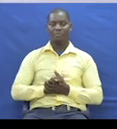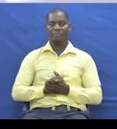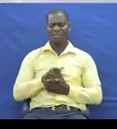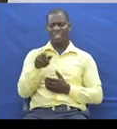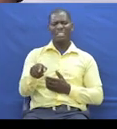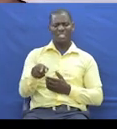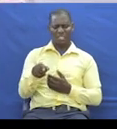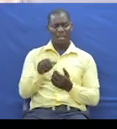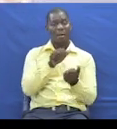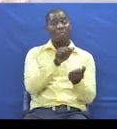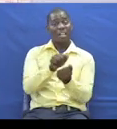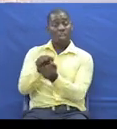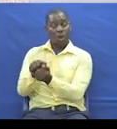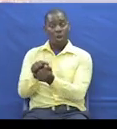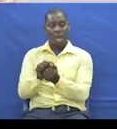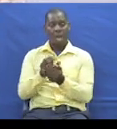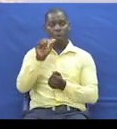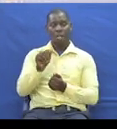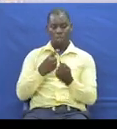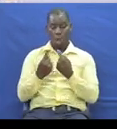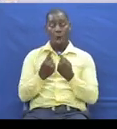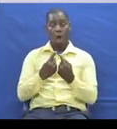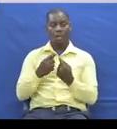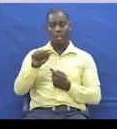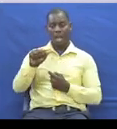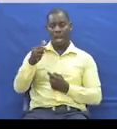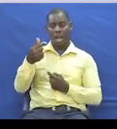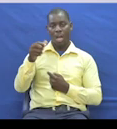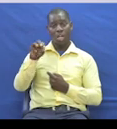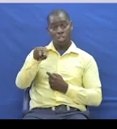These particles are the one we call the atom.